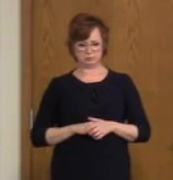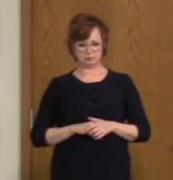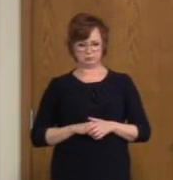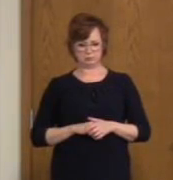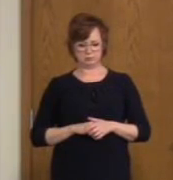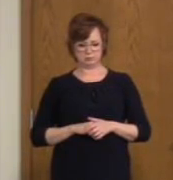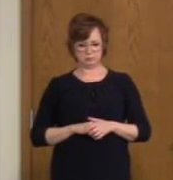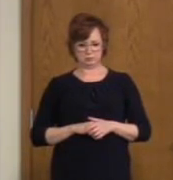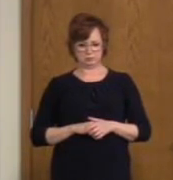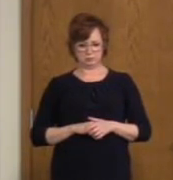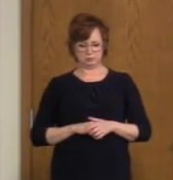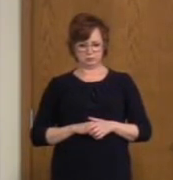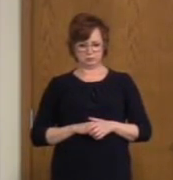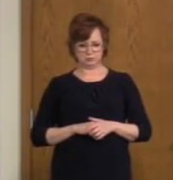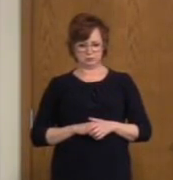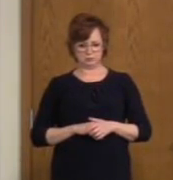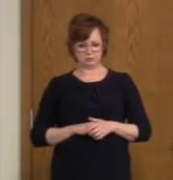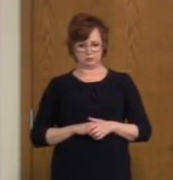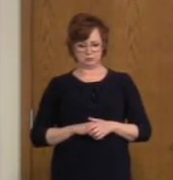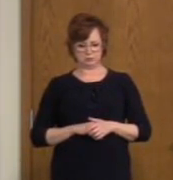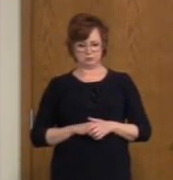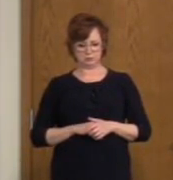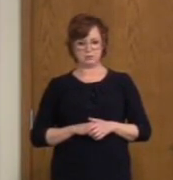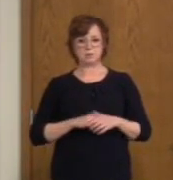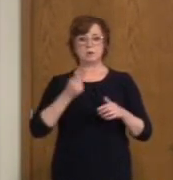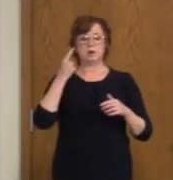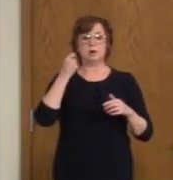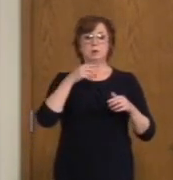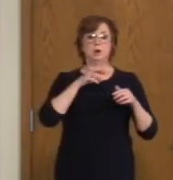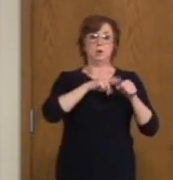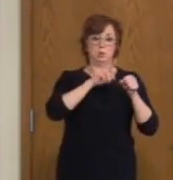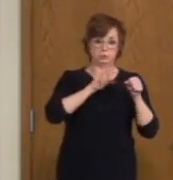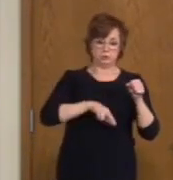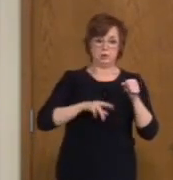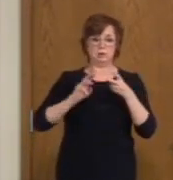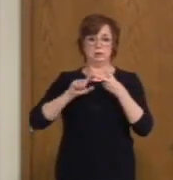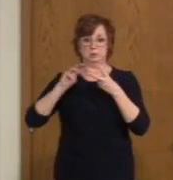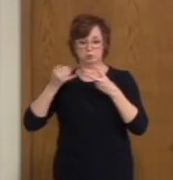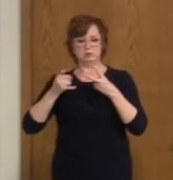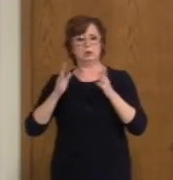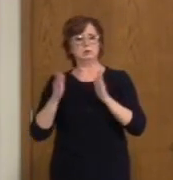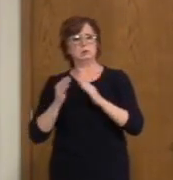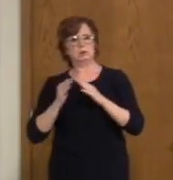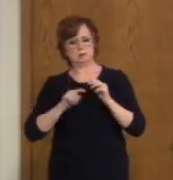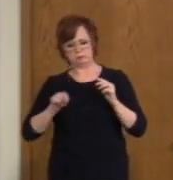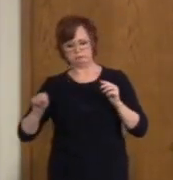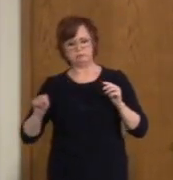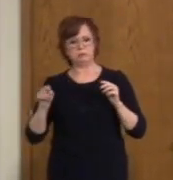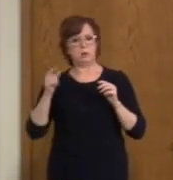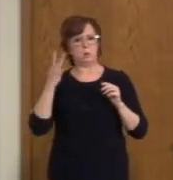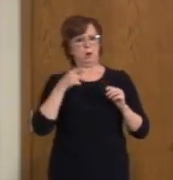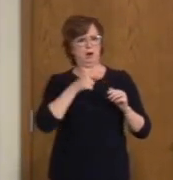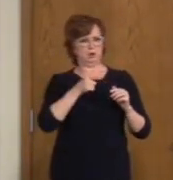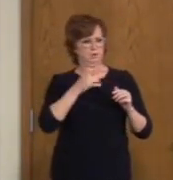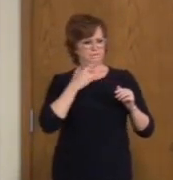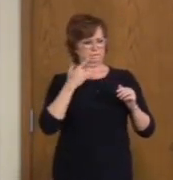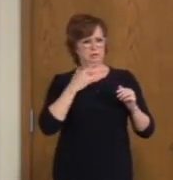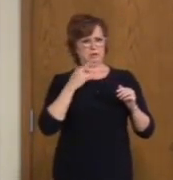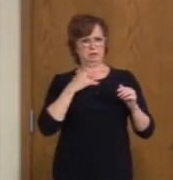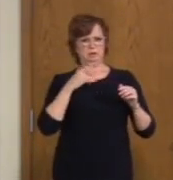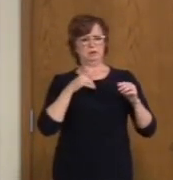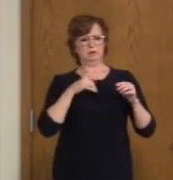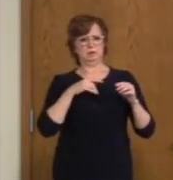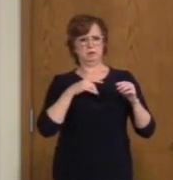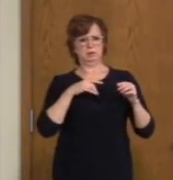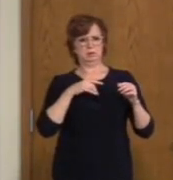in Regina, Moose Jaw, and other communities that are seeing surges without having to bring in additional public health measures? Like, what evidence do